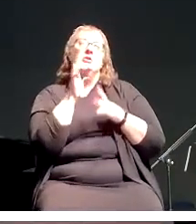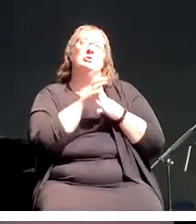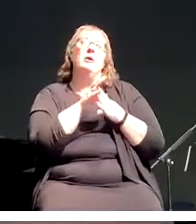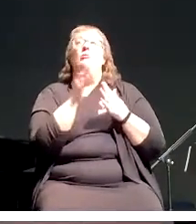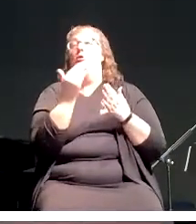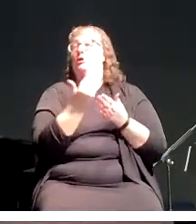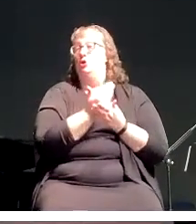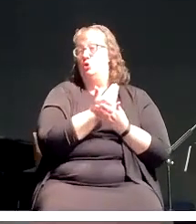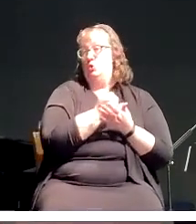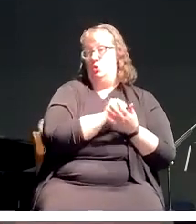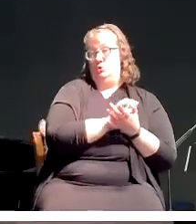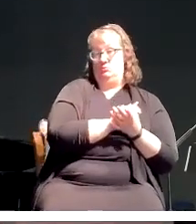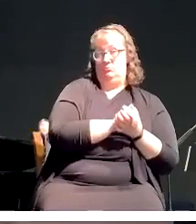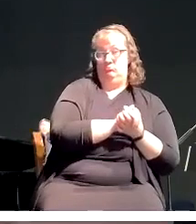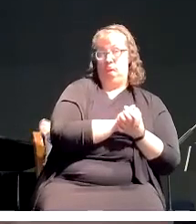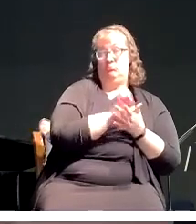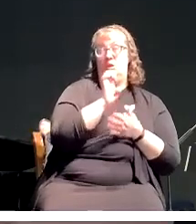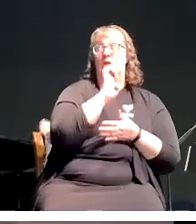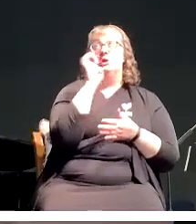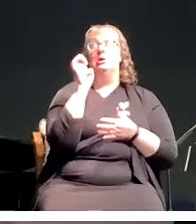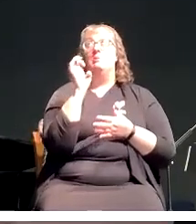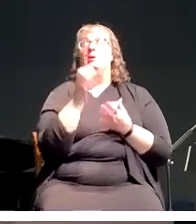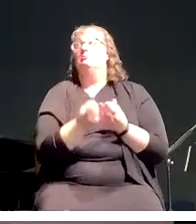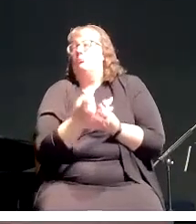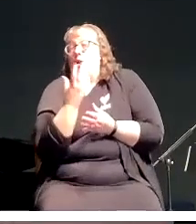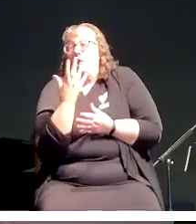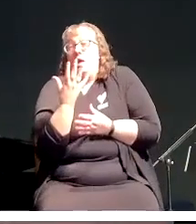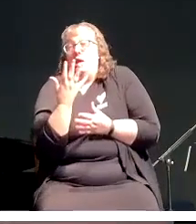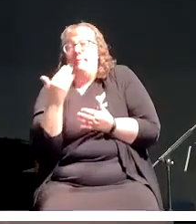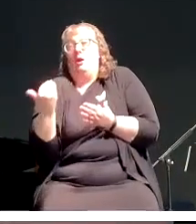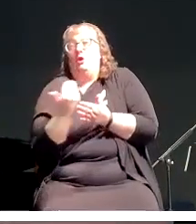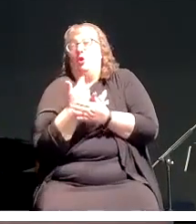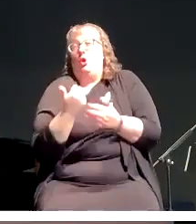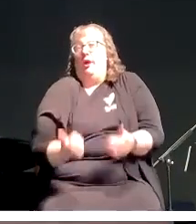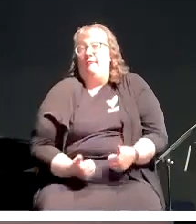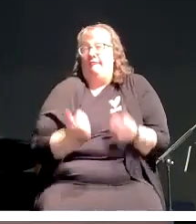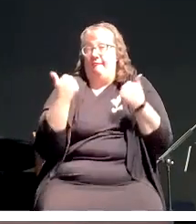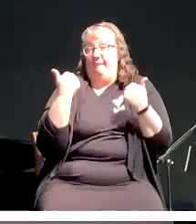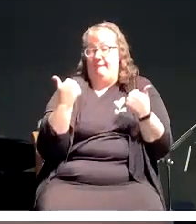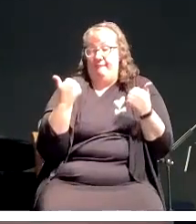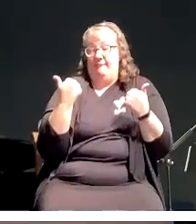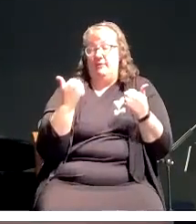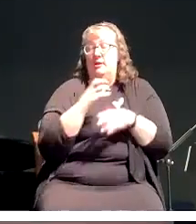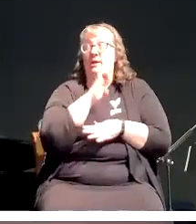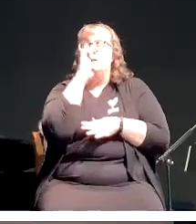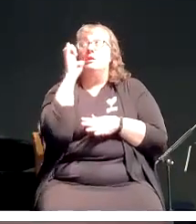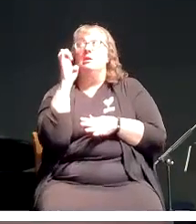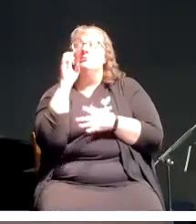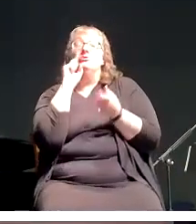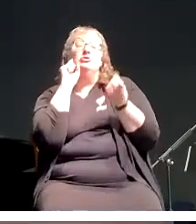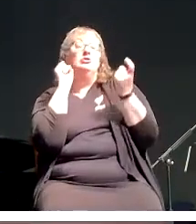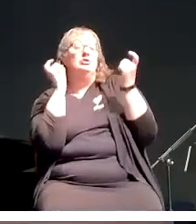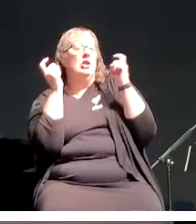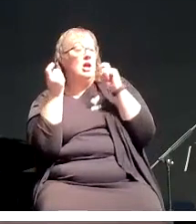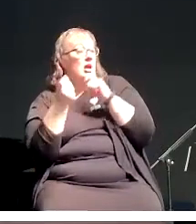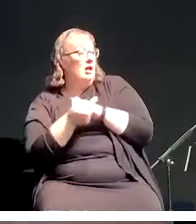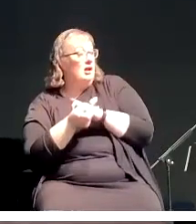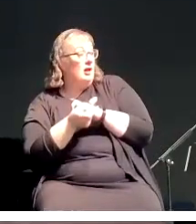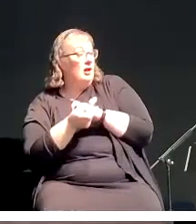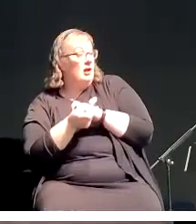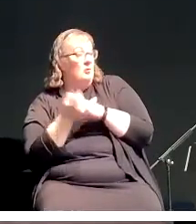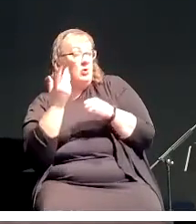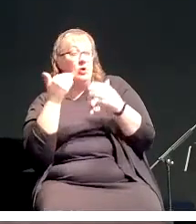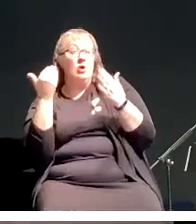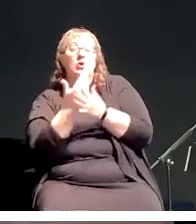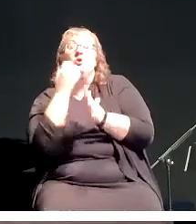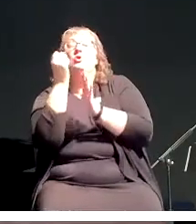renewal. Easter is about spring, bringing new life. Easter is about change, because we're into